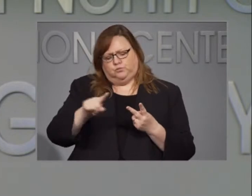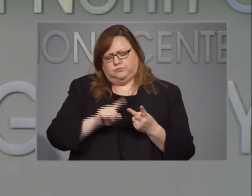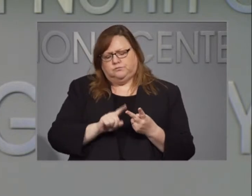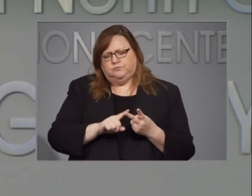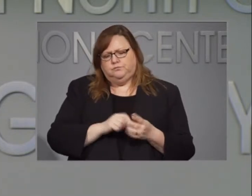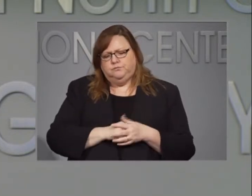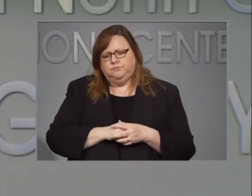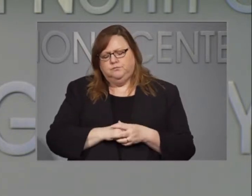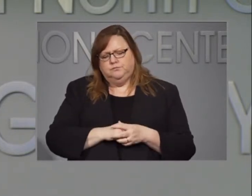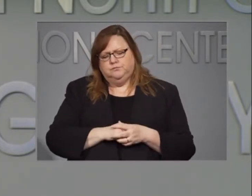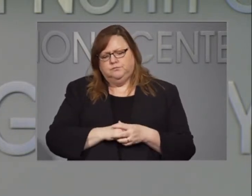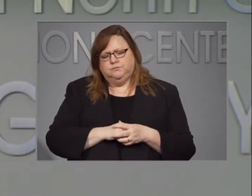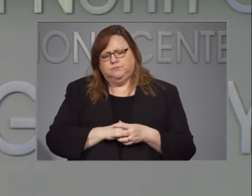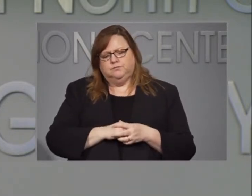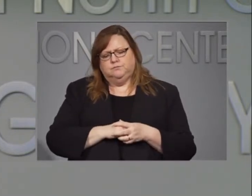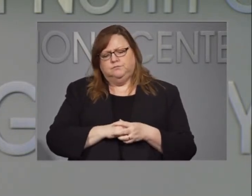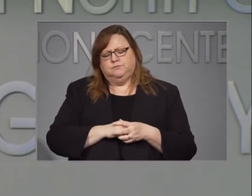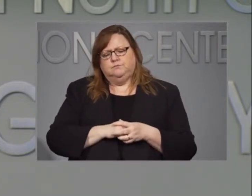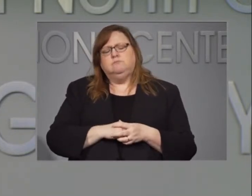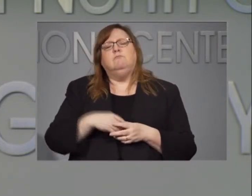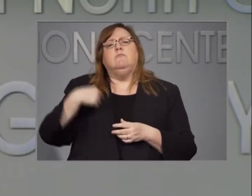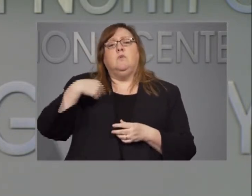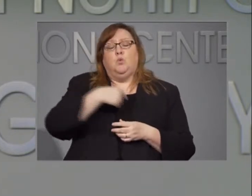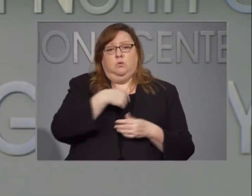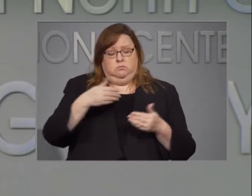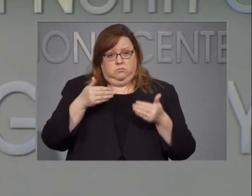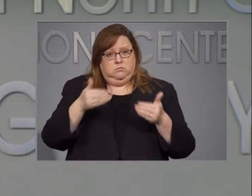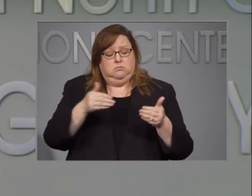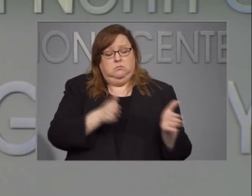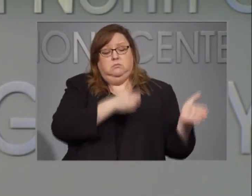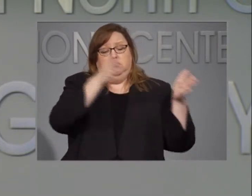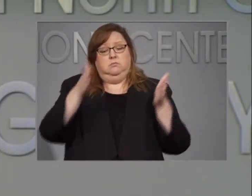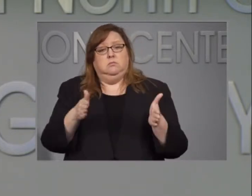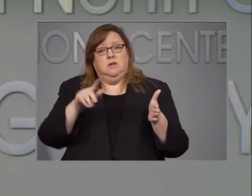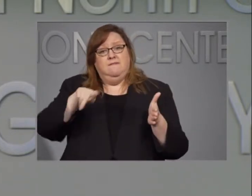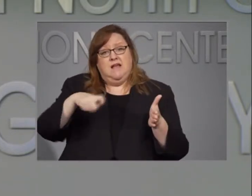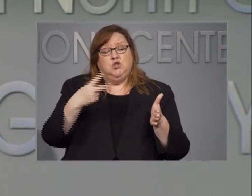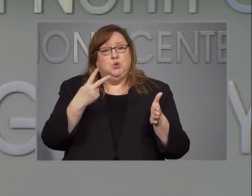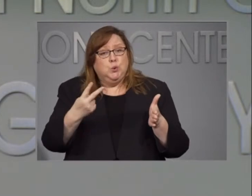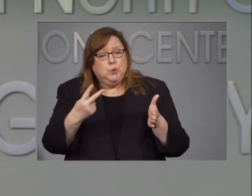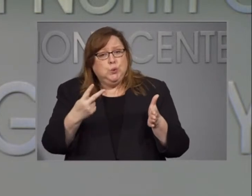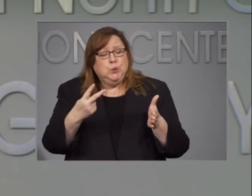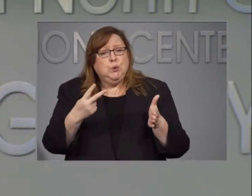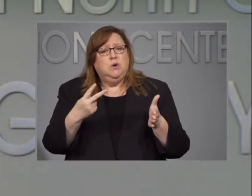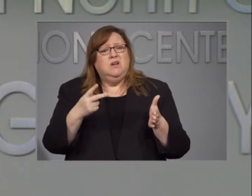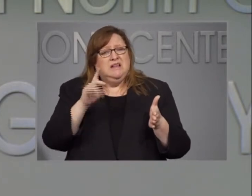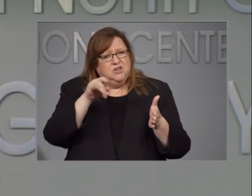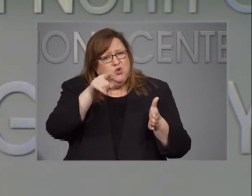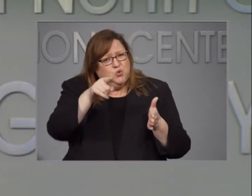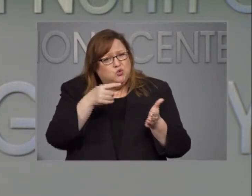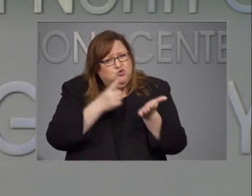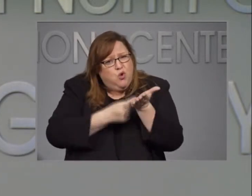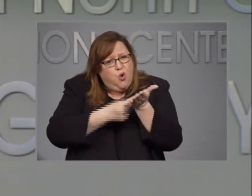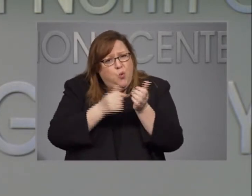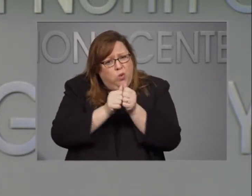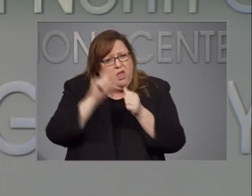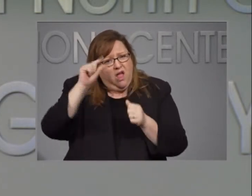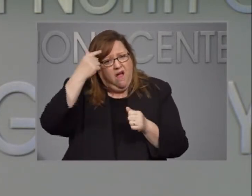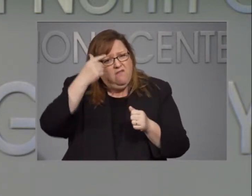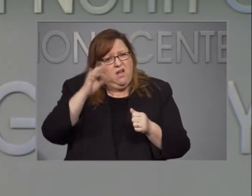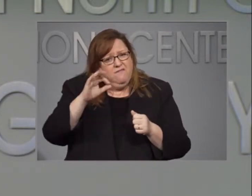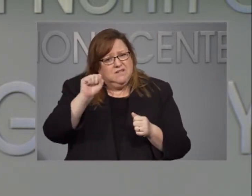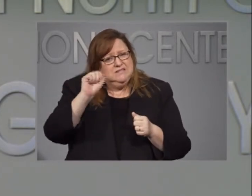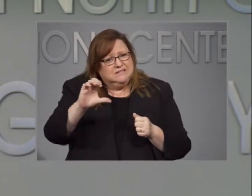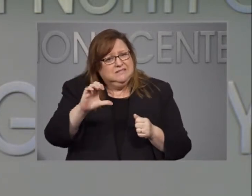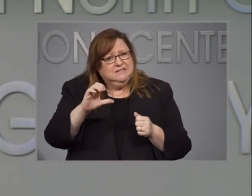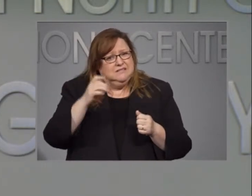was reopening with Henry McMaster about having the Carolinas open together instead of having these kind of two different states doing